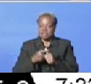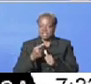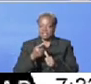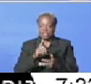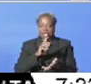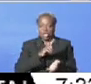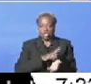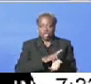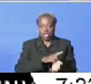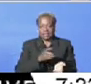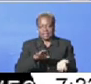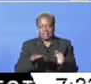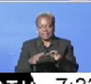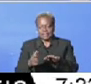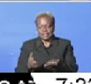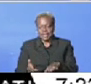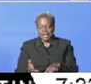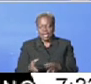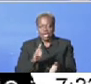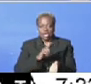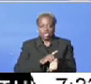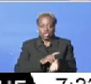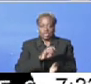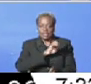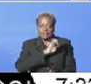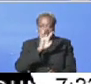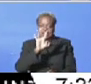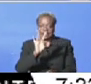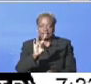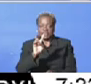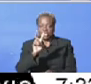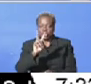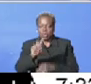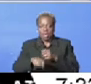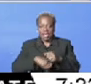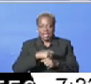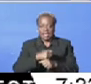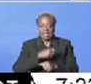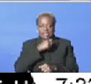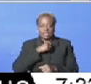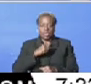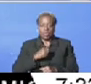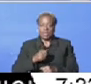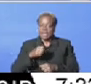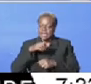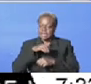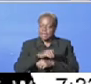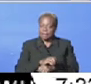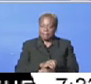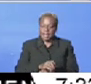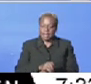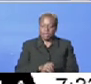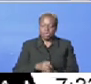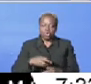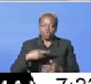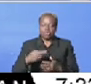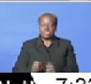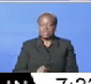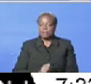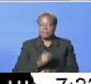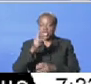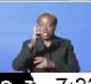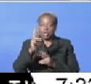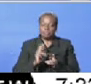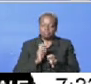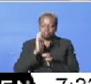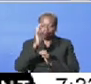to die from the illness. Dr. Eneas was 72 years old. His impact, however, reached beyond the medical community,